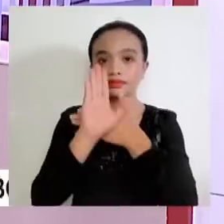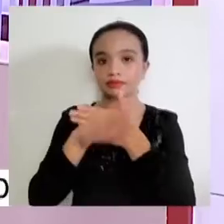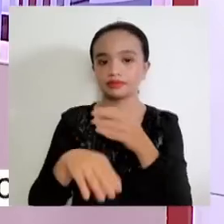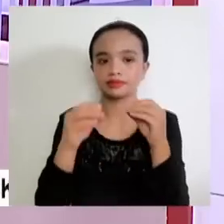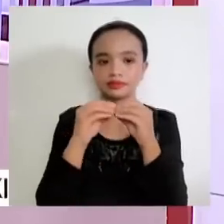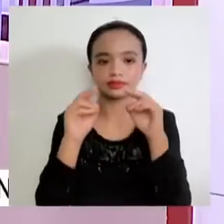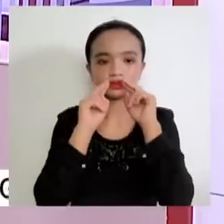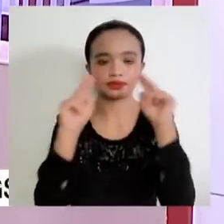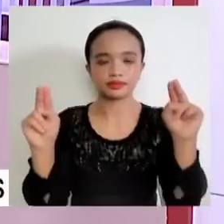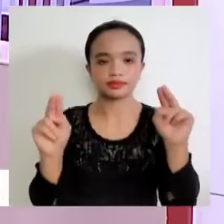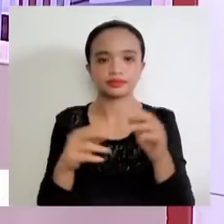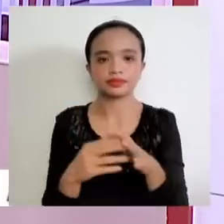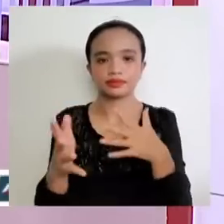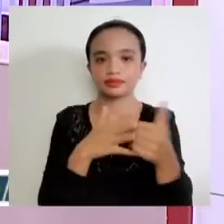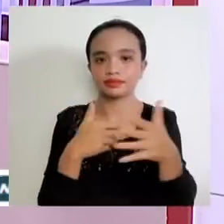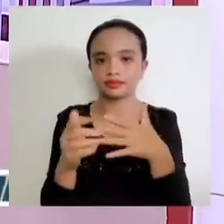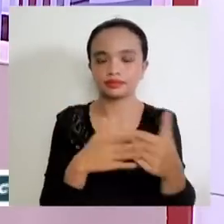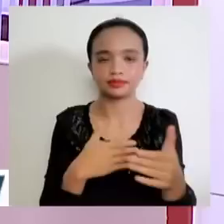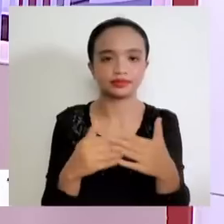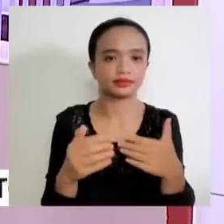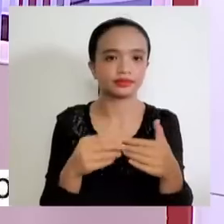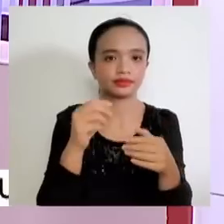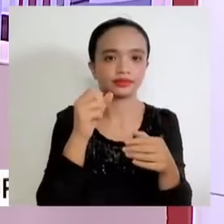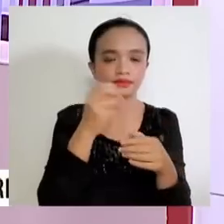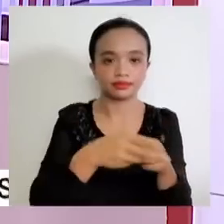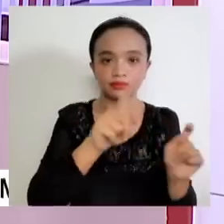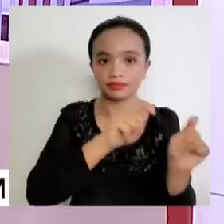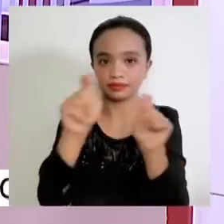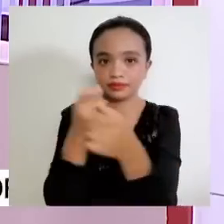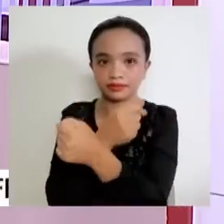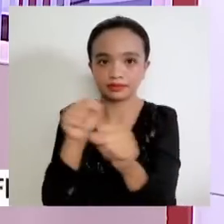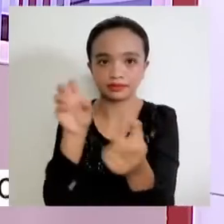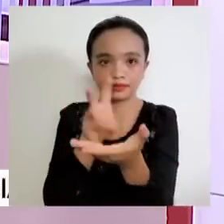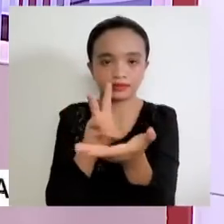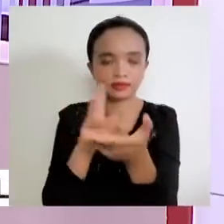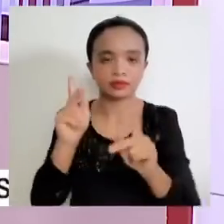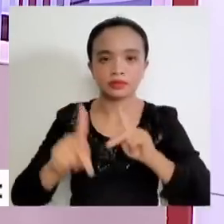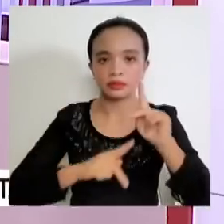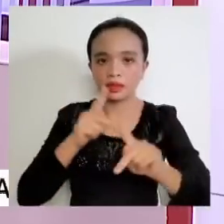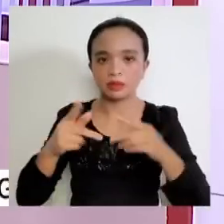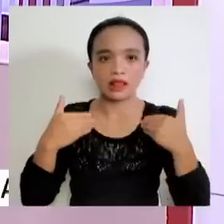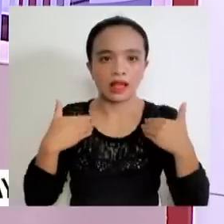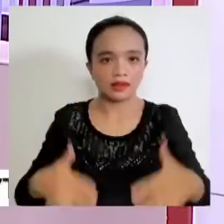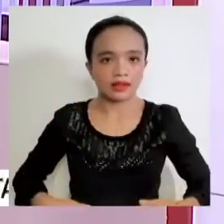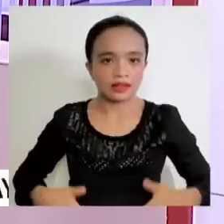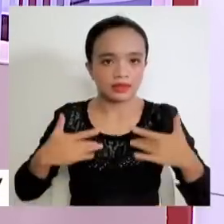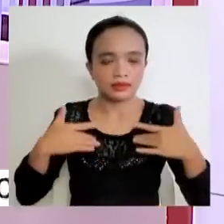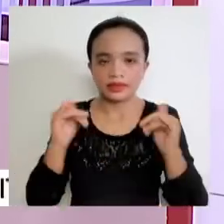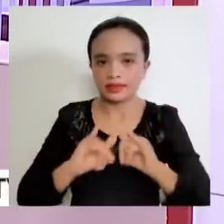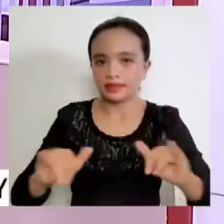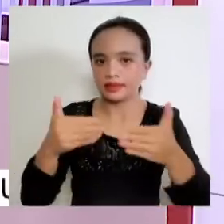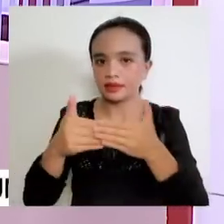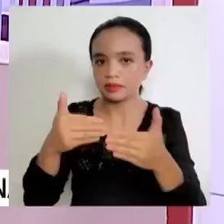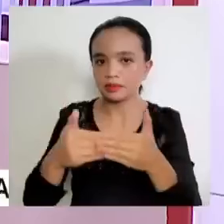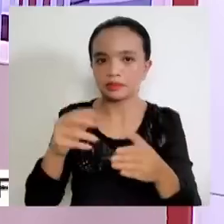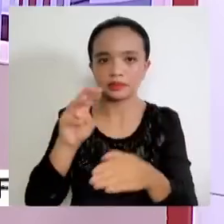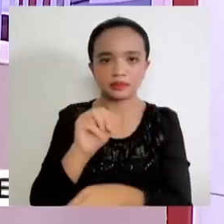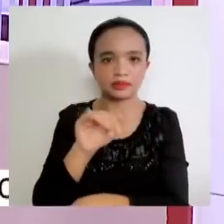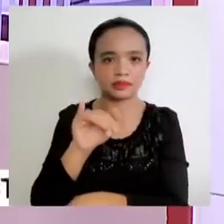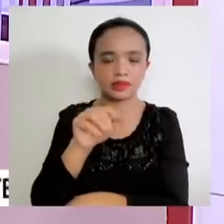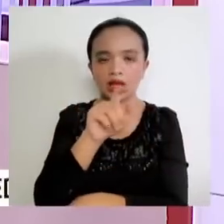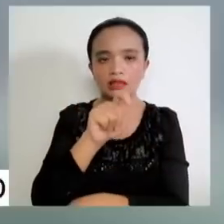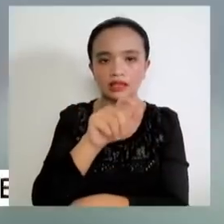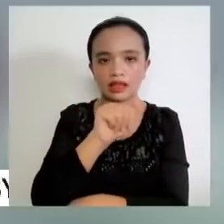Despite an evacuation order, groups of people were found near Restiv Ta'al volcano. Dennis Stantonou joins us with that story.